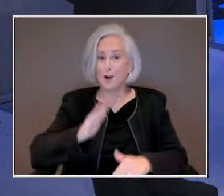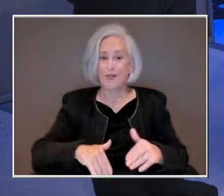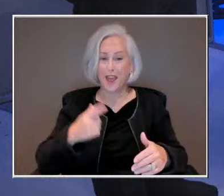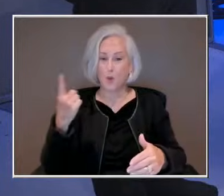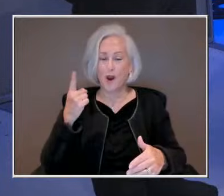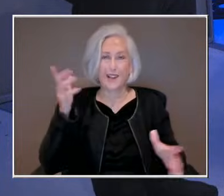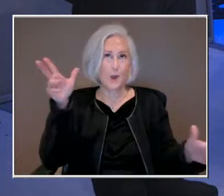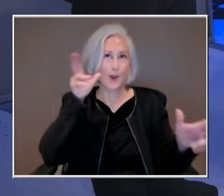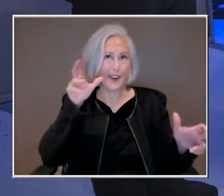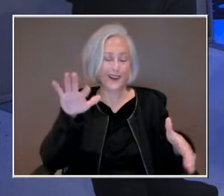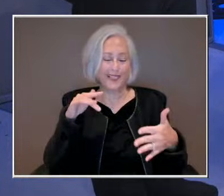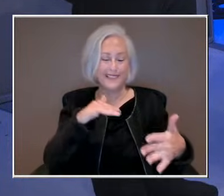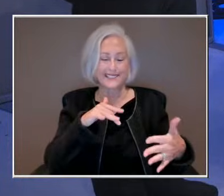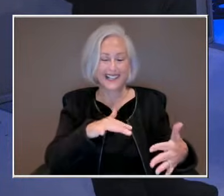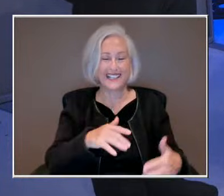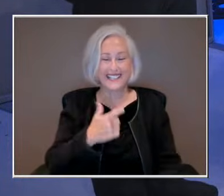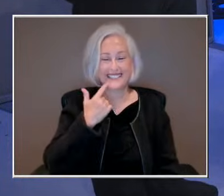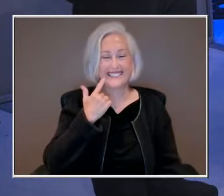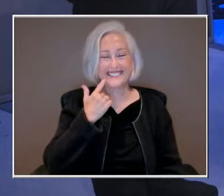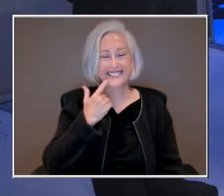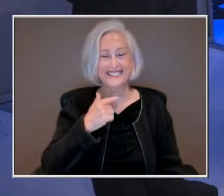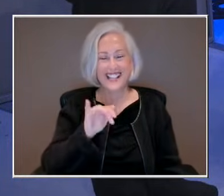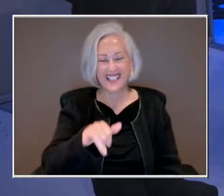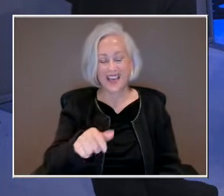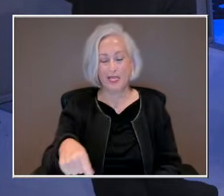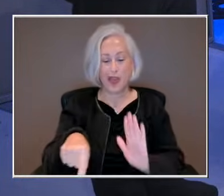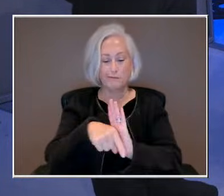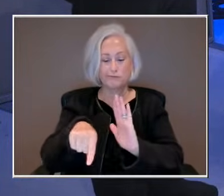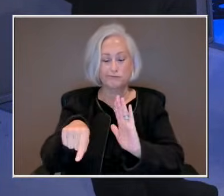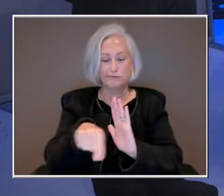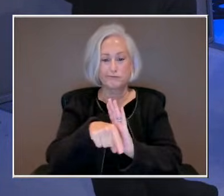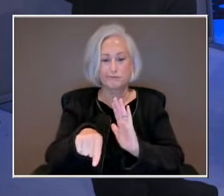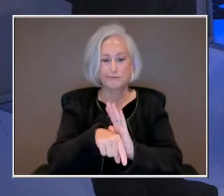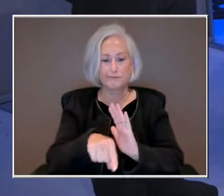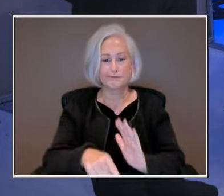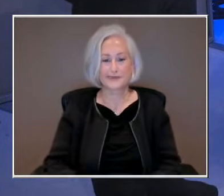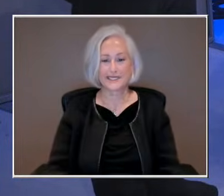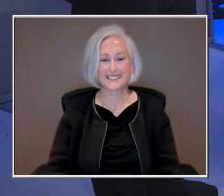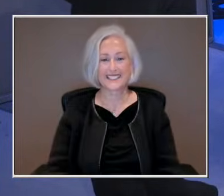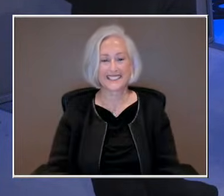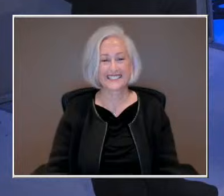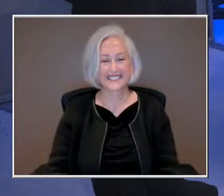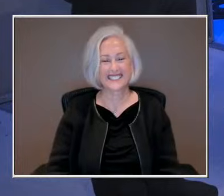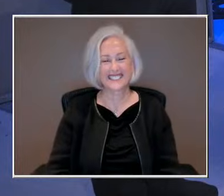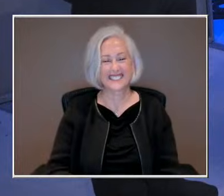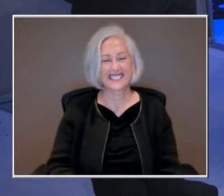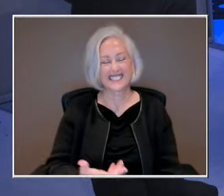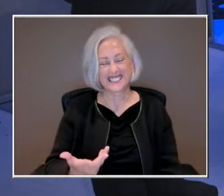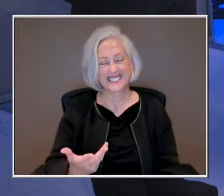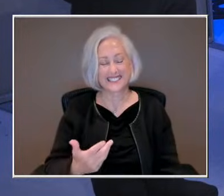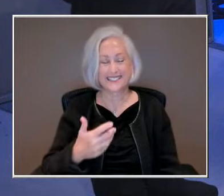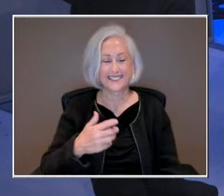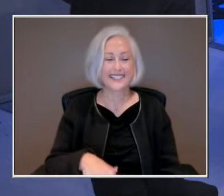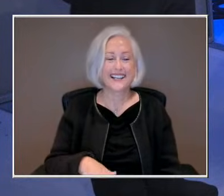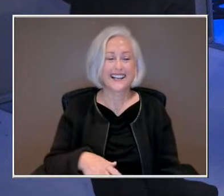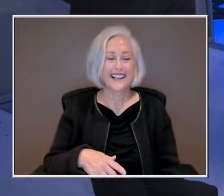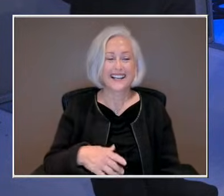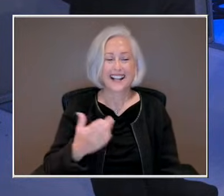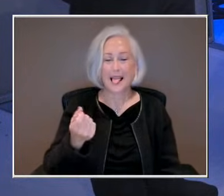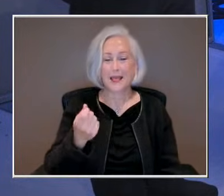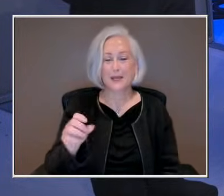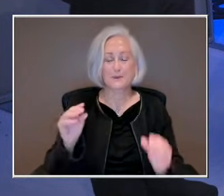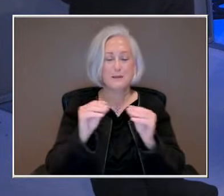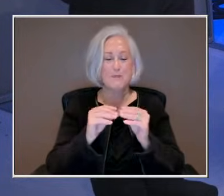Then this guy, Yeah, that would be. Cowbell guy. Yeah, We need Will Ferrell. yeah. They're a little more musical.